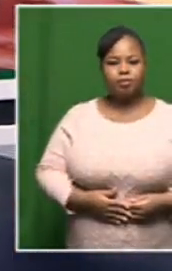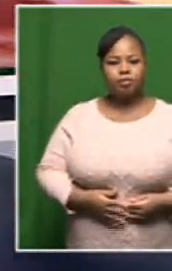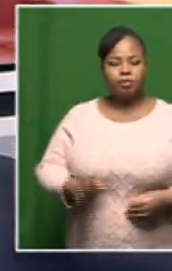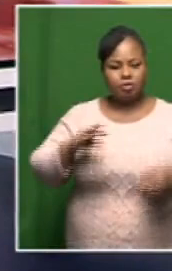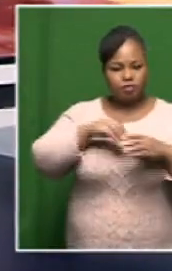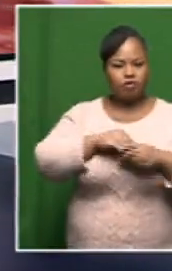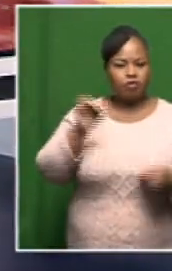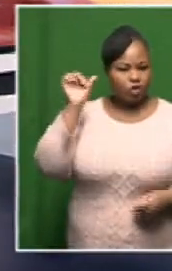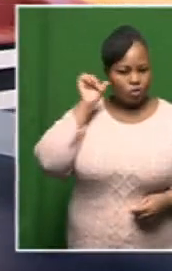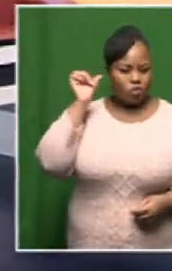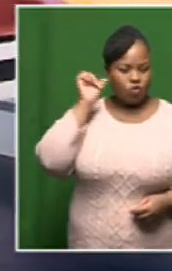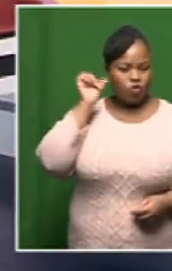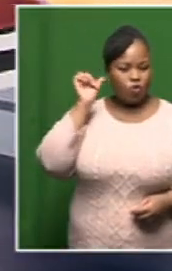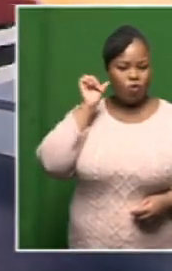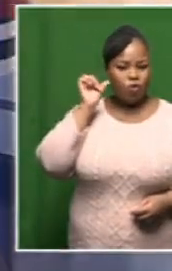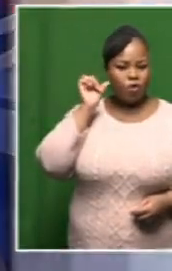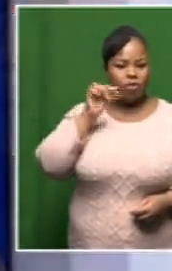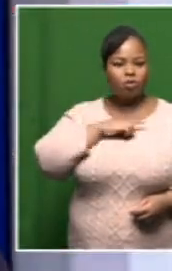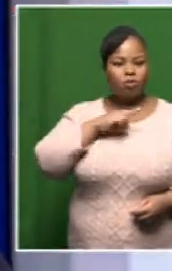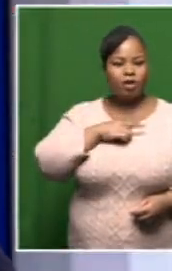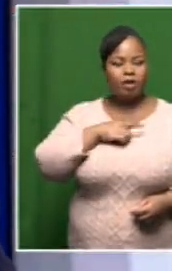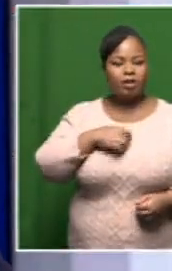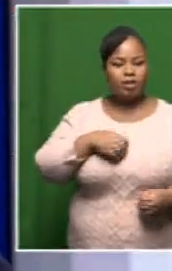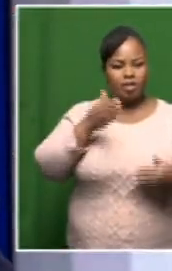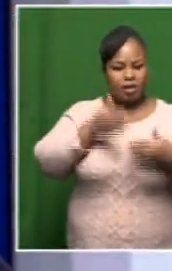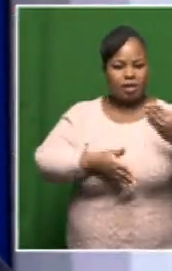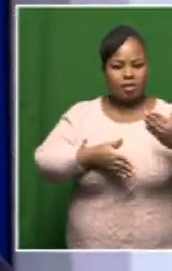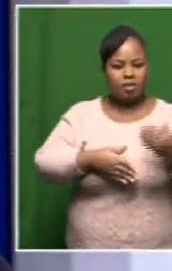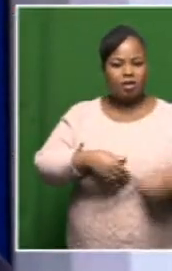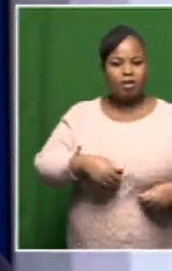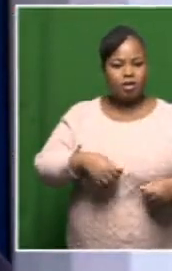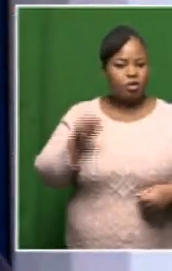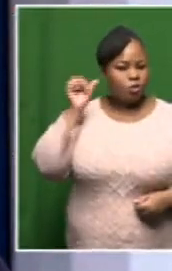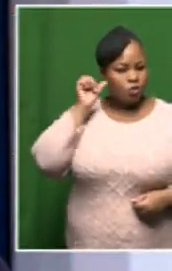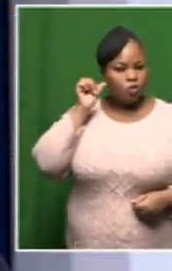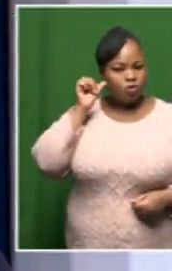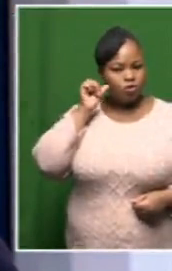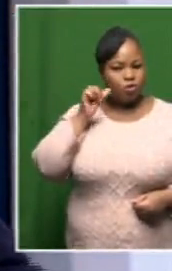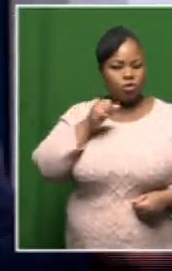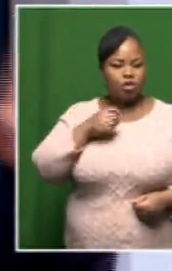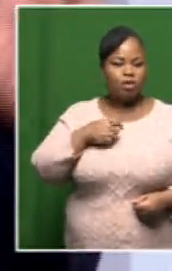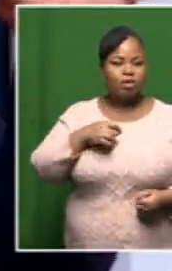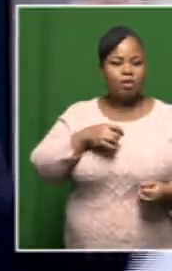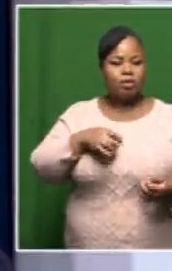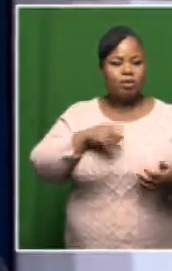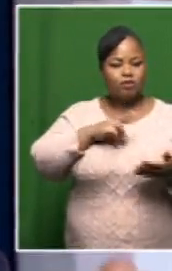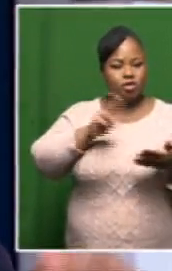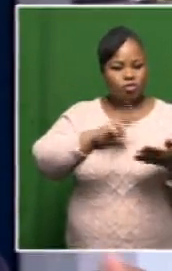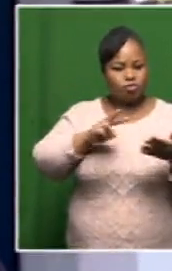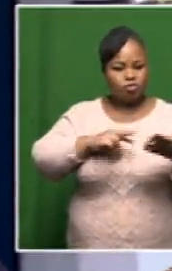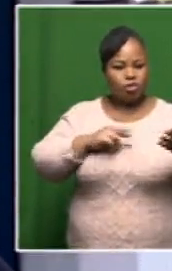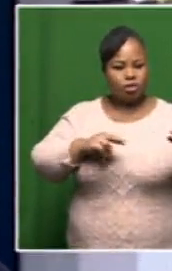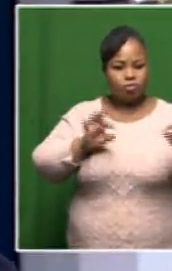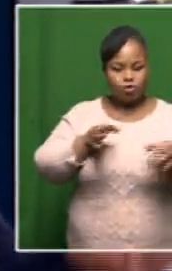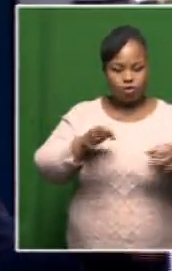audio. Yeah. So now, at the end of each and every chapter, there's an audio that is available on SoundCloud. So if you can't read music,